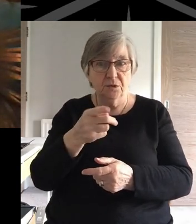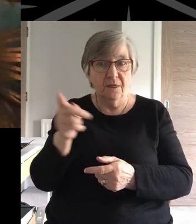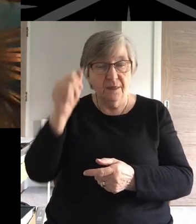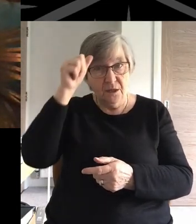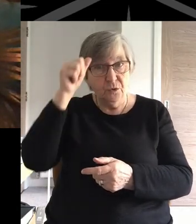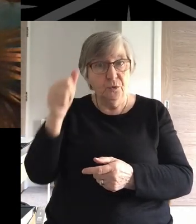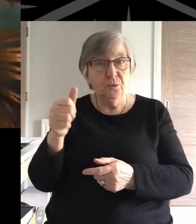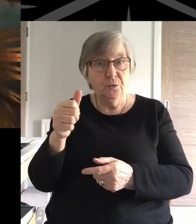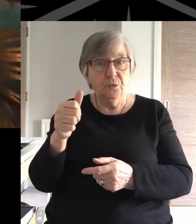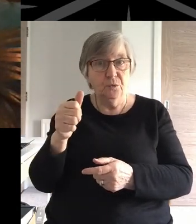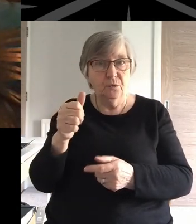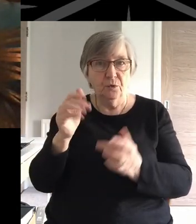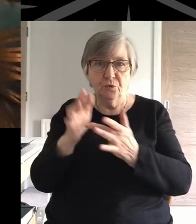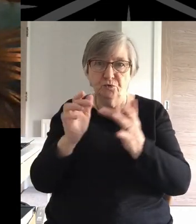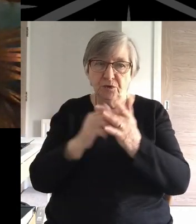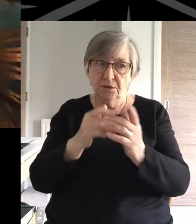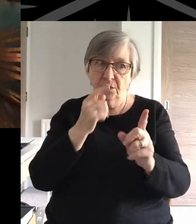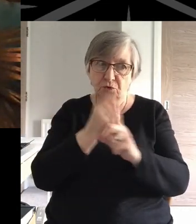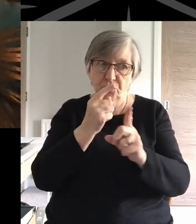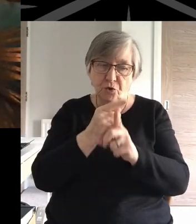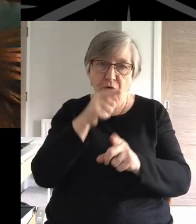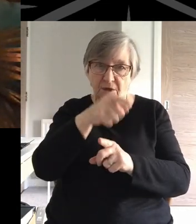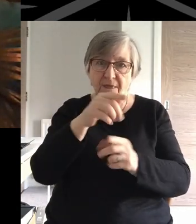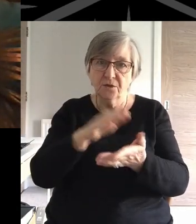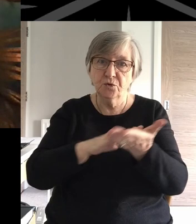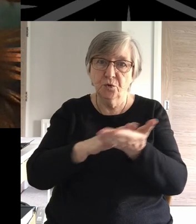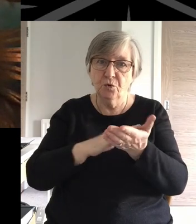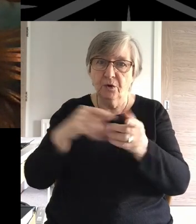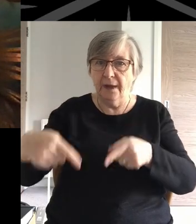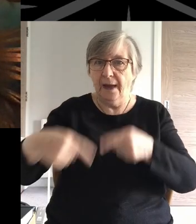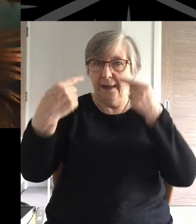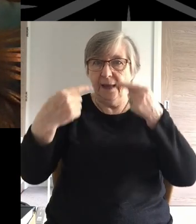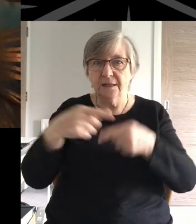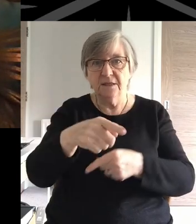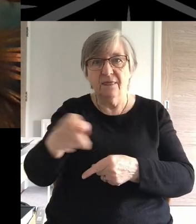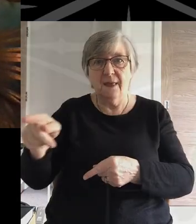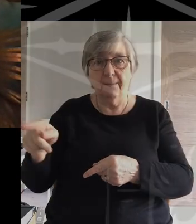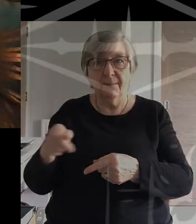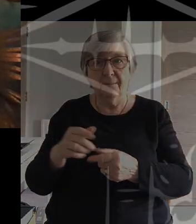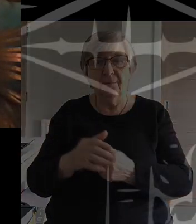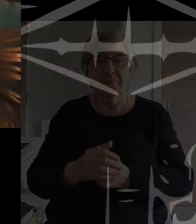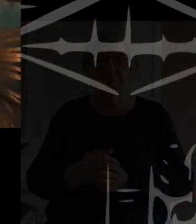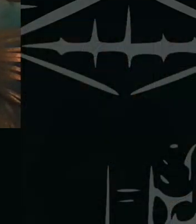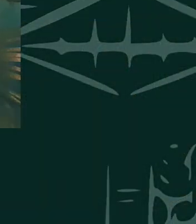for they knew he had spoken this parable against them.